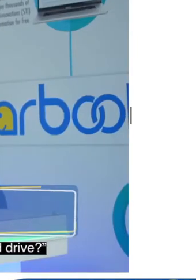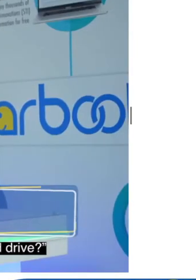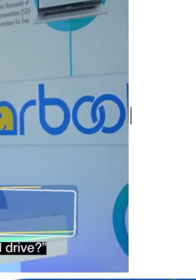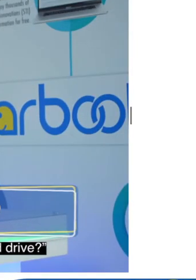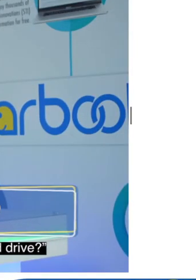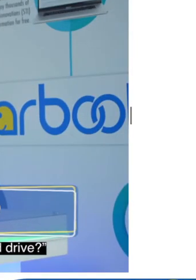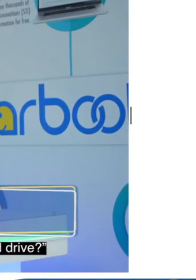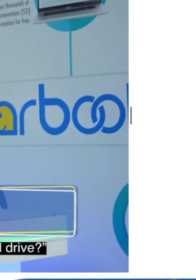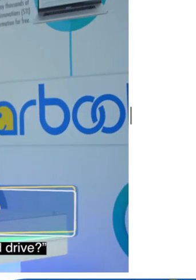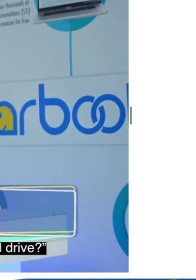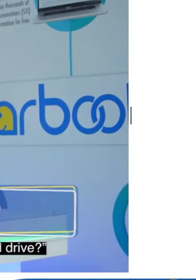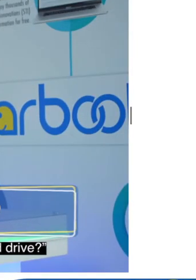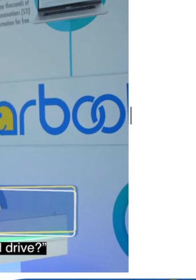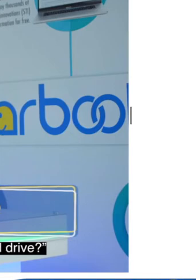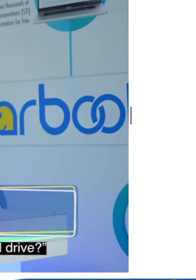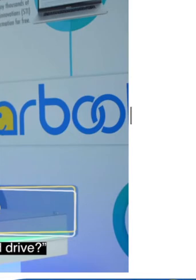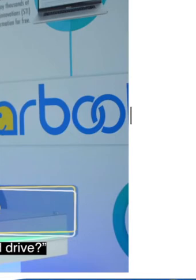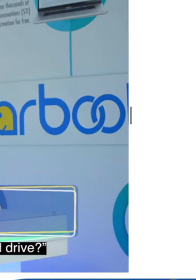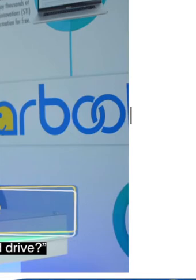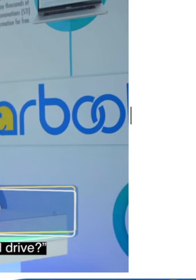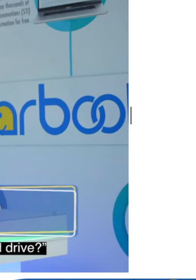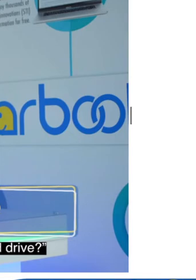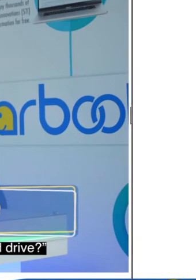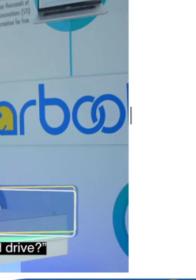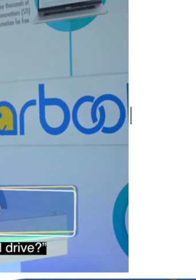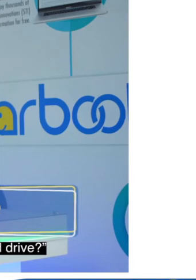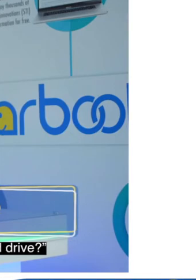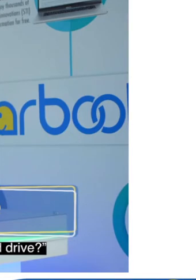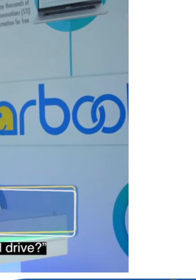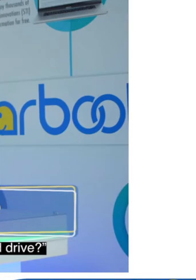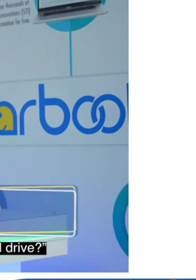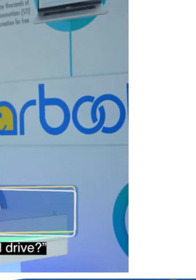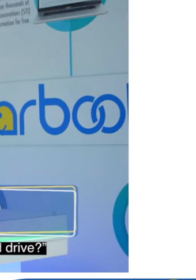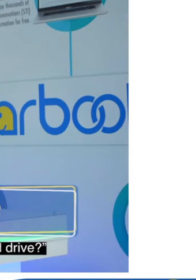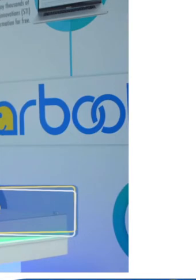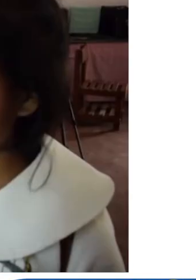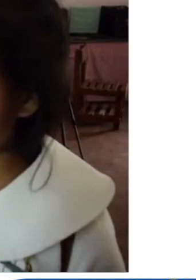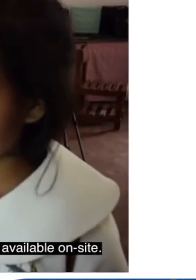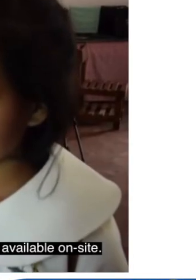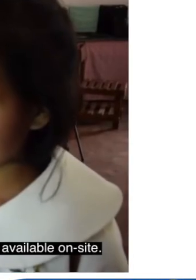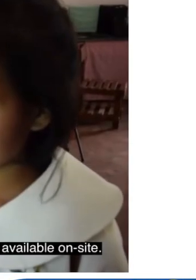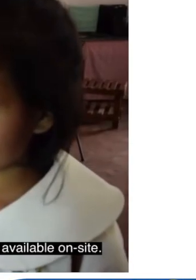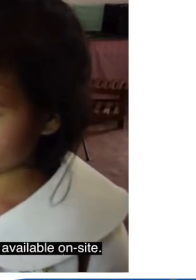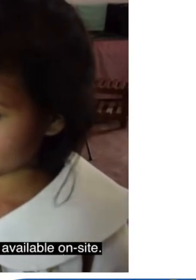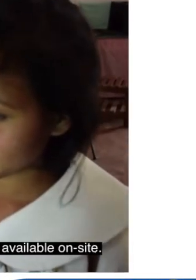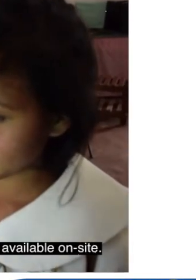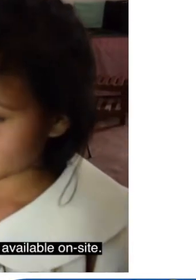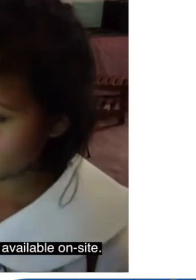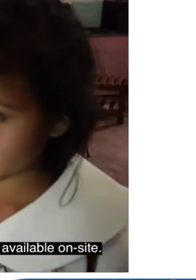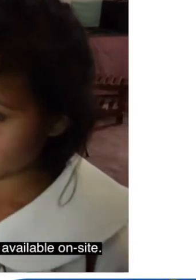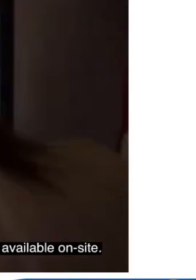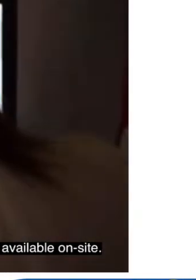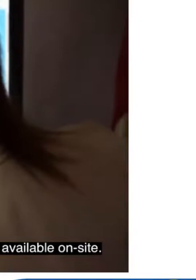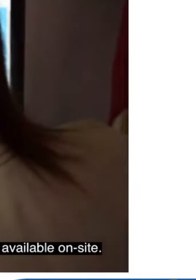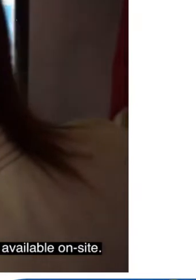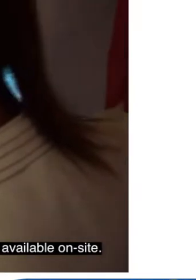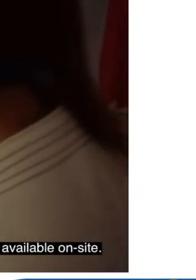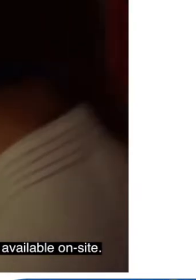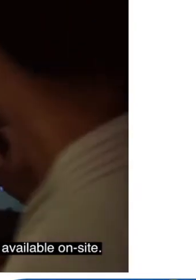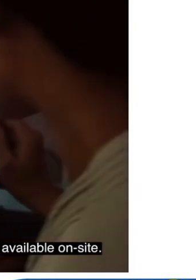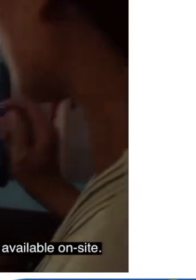you know, why not put them in a hard drive? We didn't want our pods to